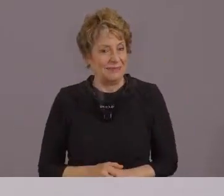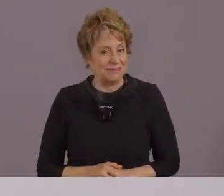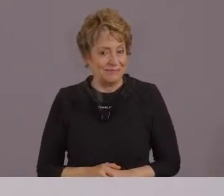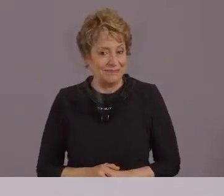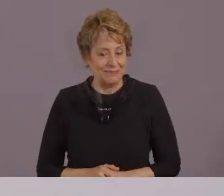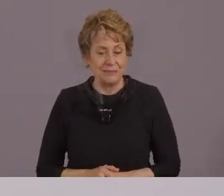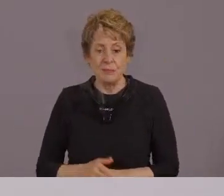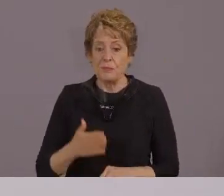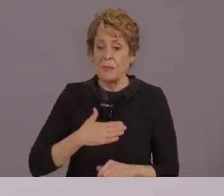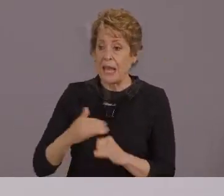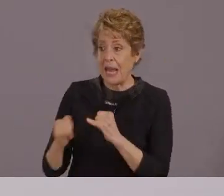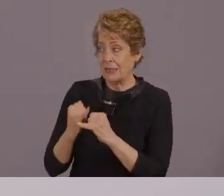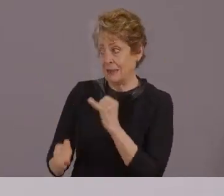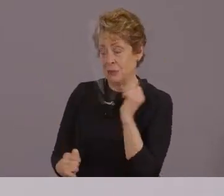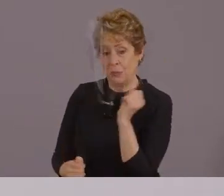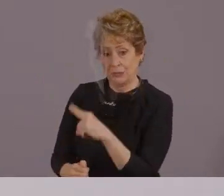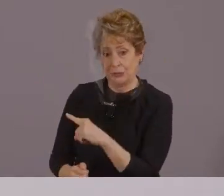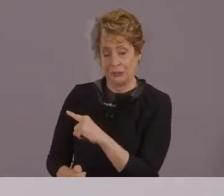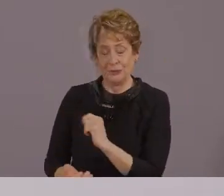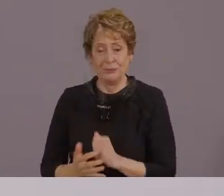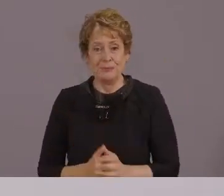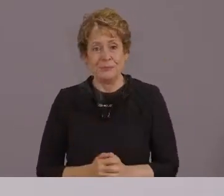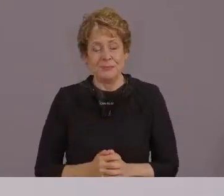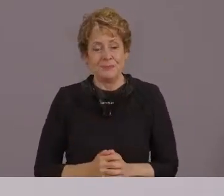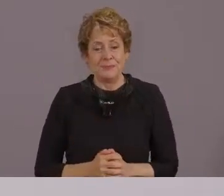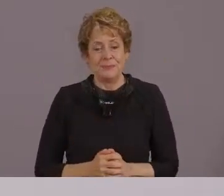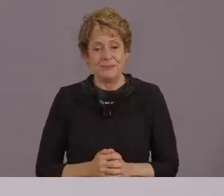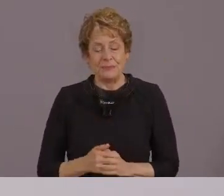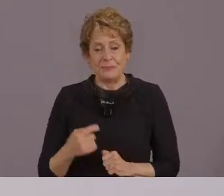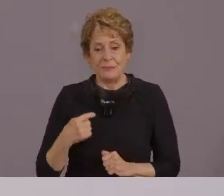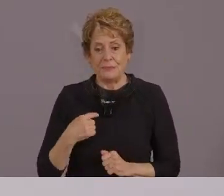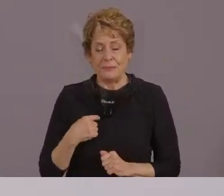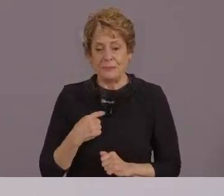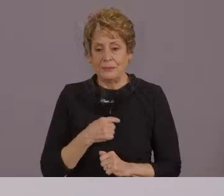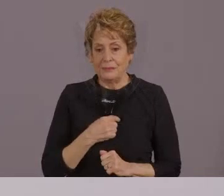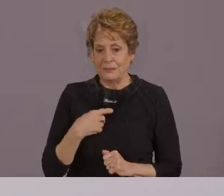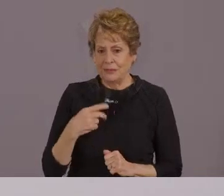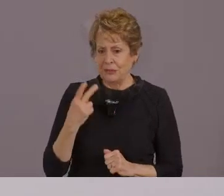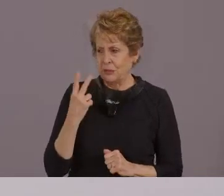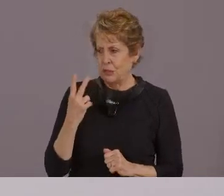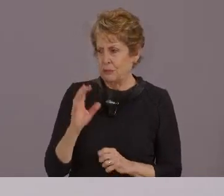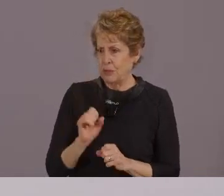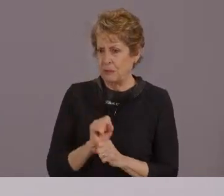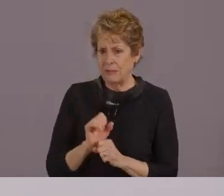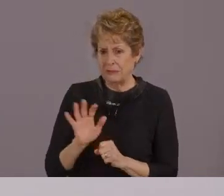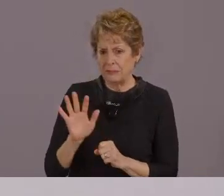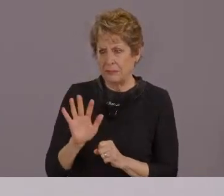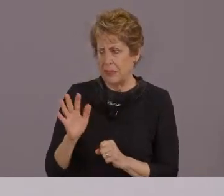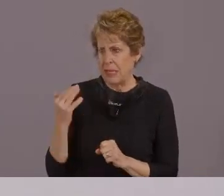last question. You know, we saw appointments, what was it, Monday,